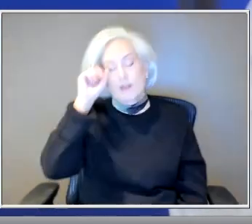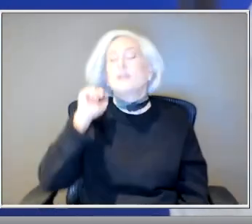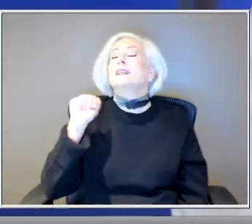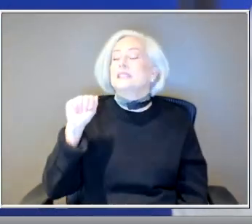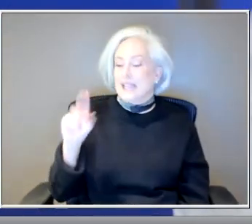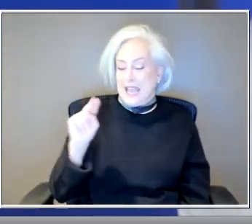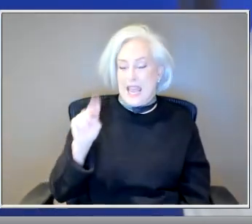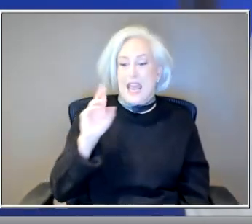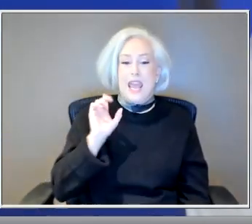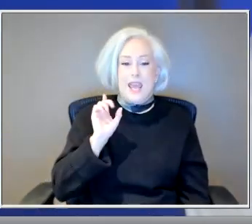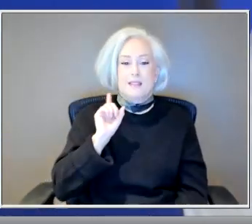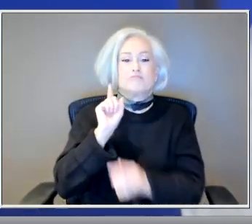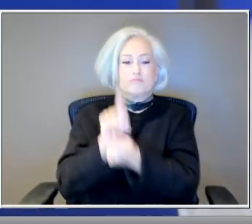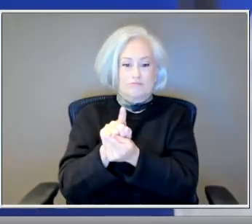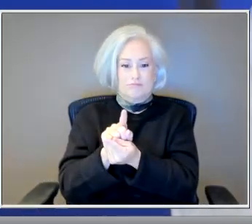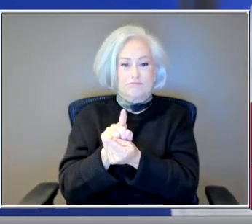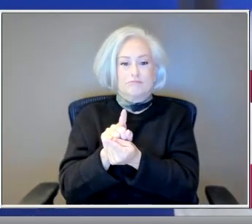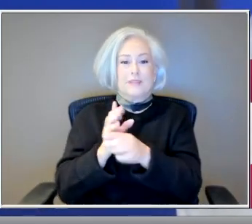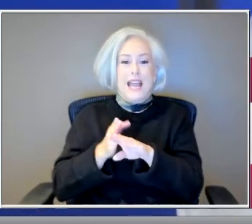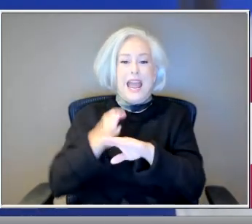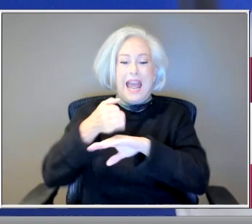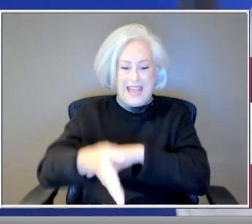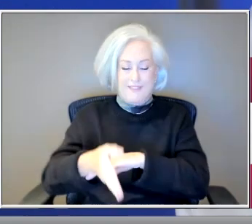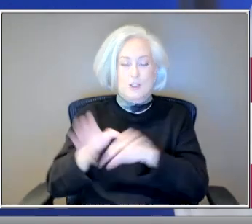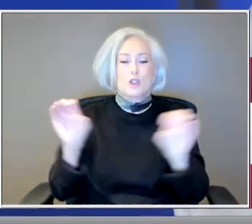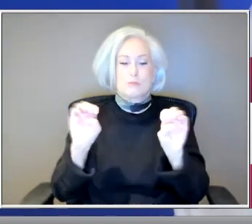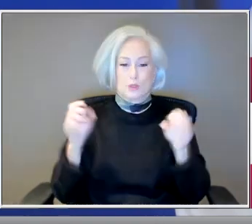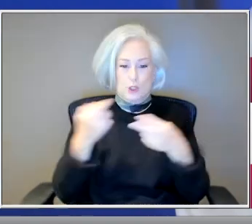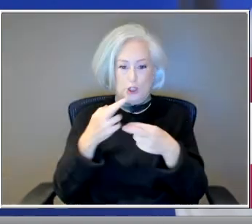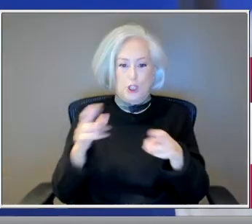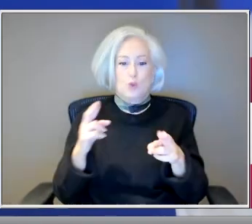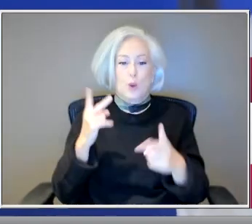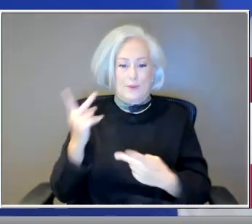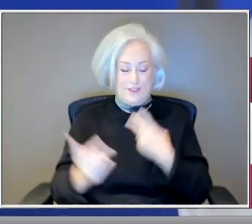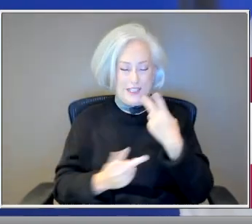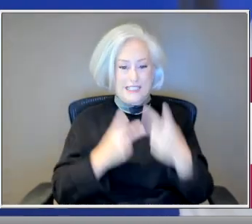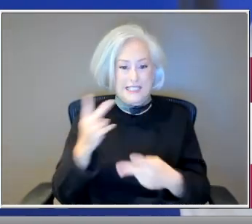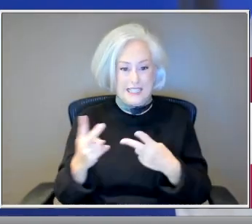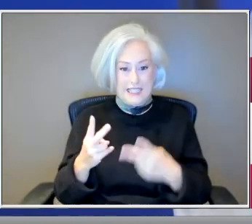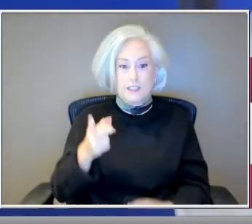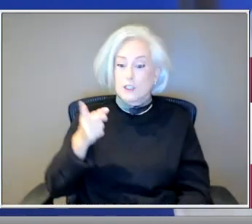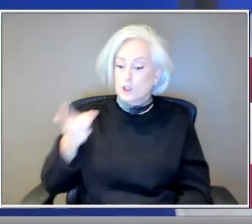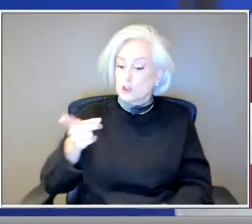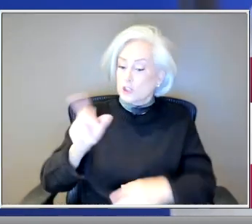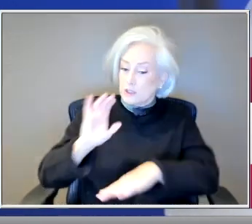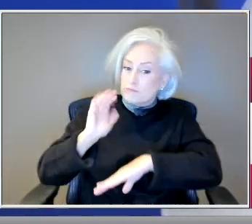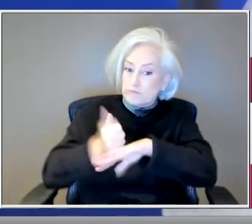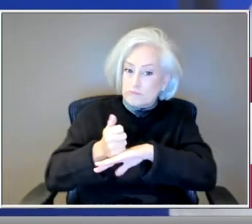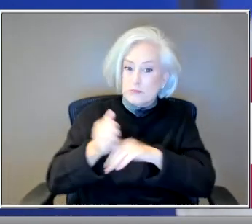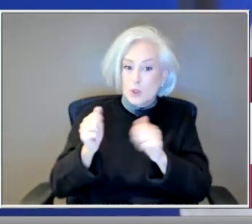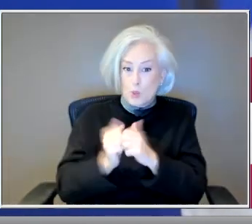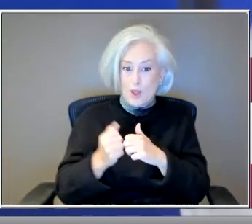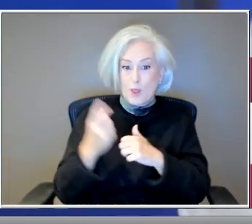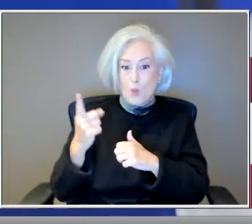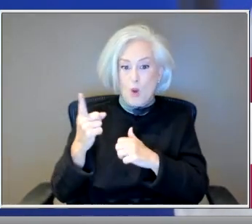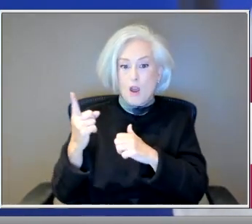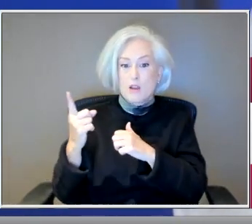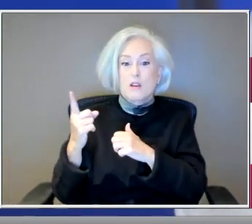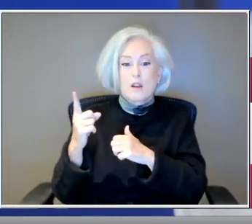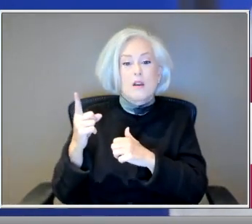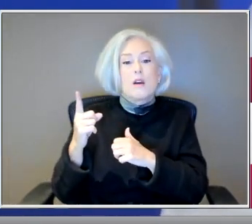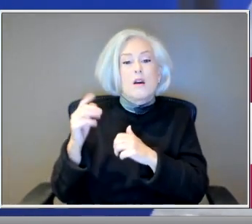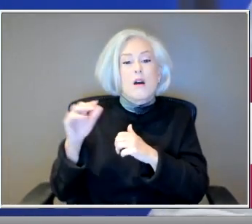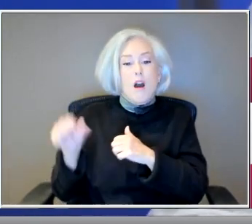me post the ER visit. So she was well established with one of my colleagues that was managing her atrial arrhythmias.